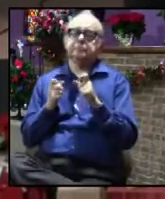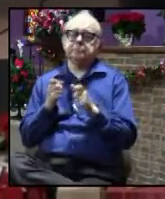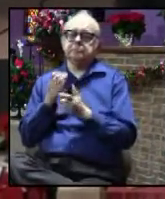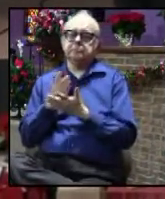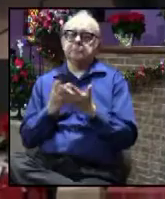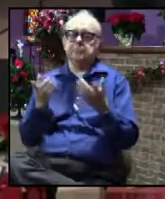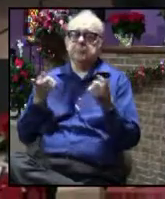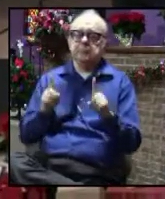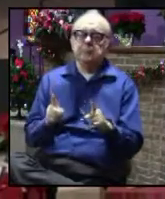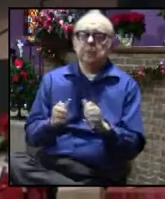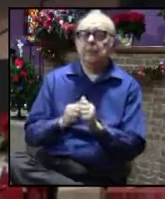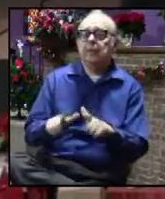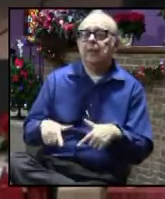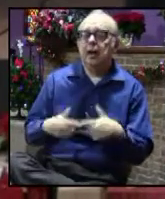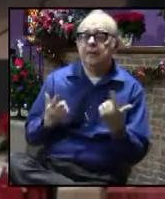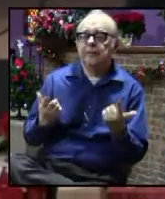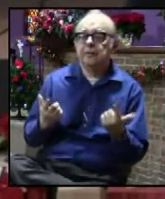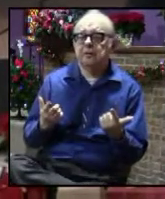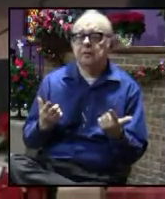something happens in life.